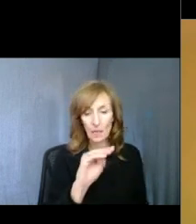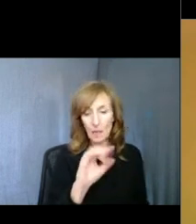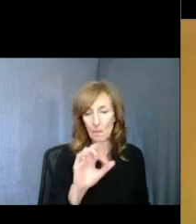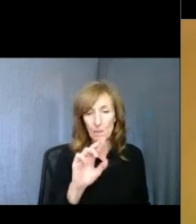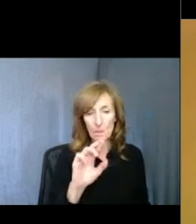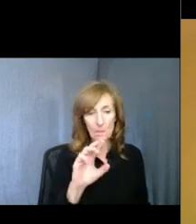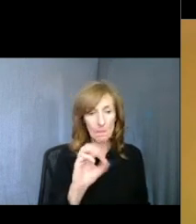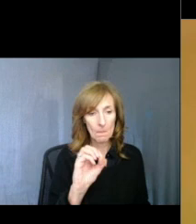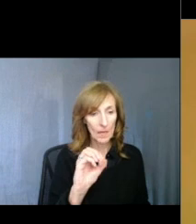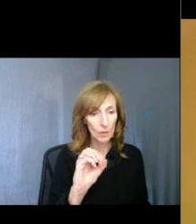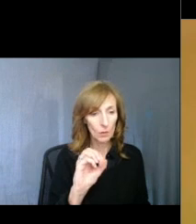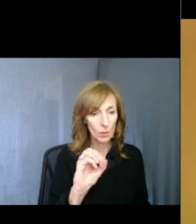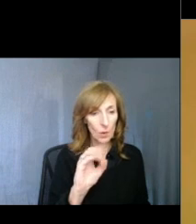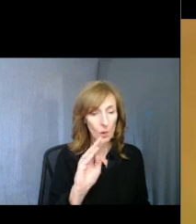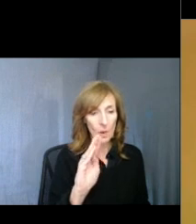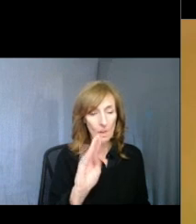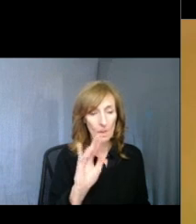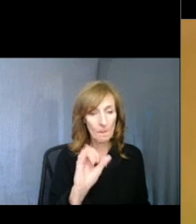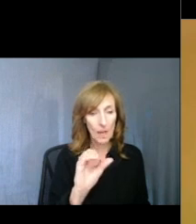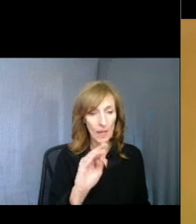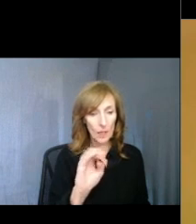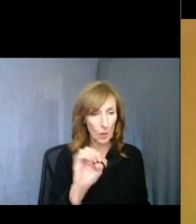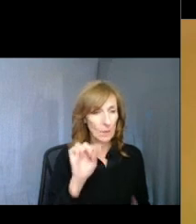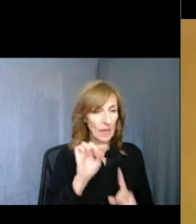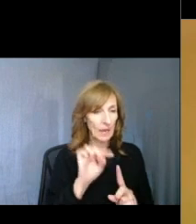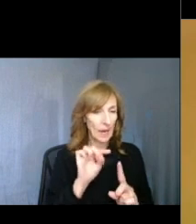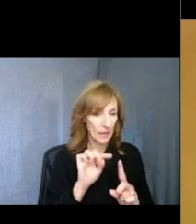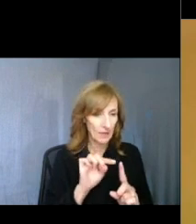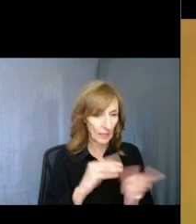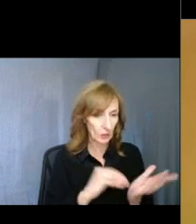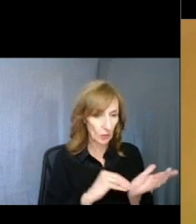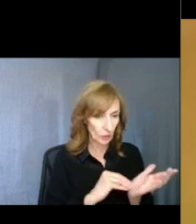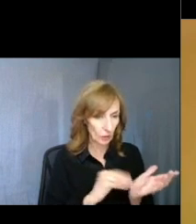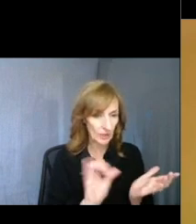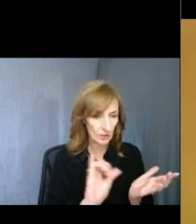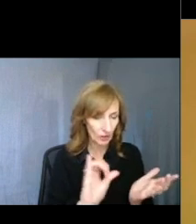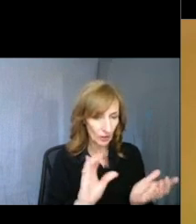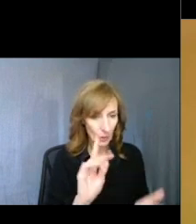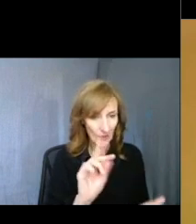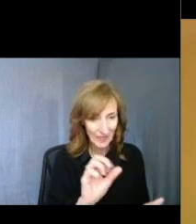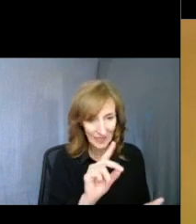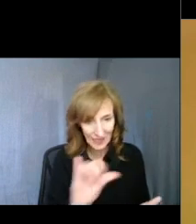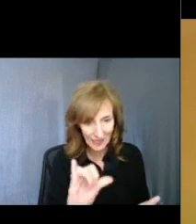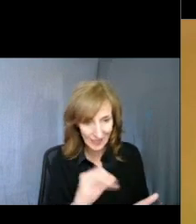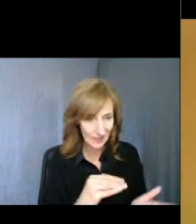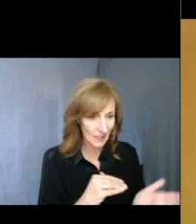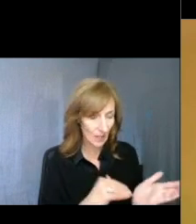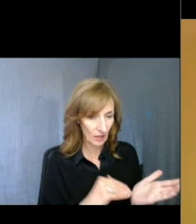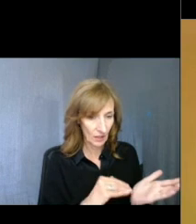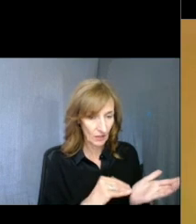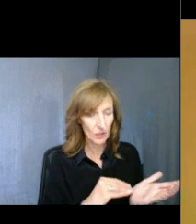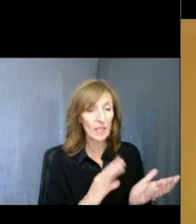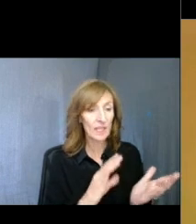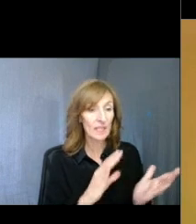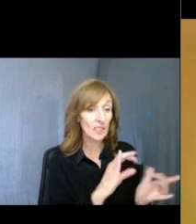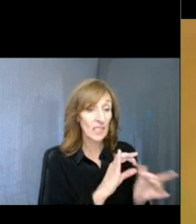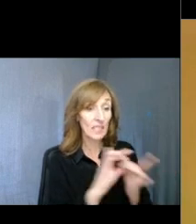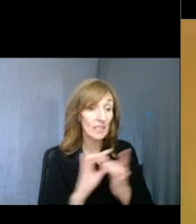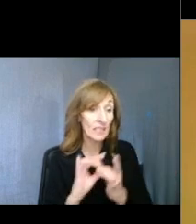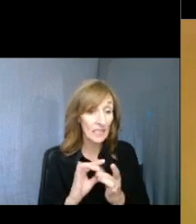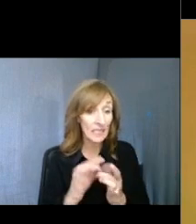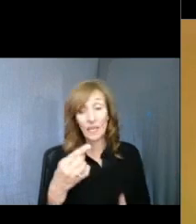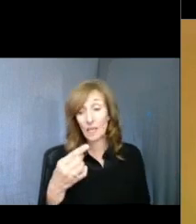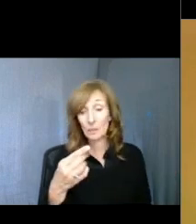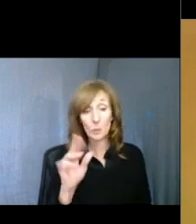he's also a nephrologist, and he talked about a link between the gut microbiome and the